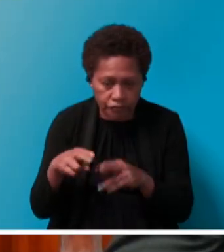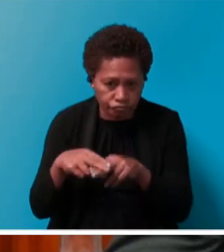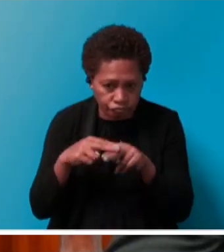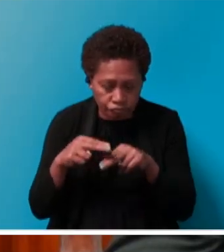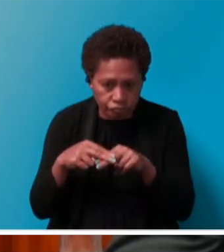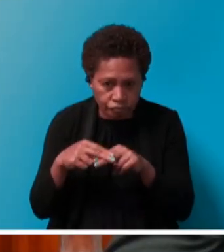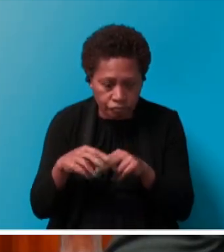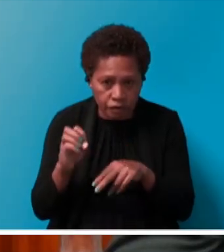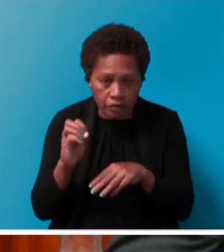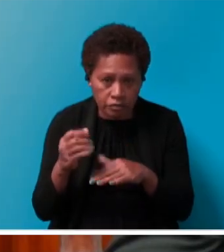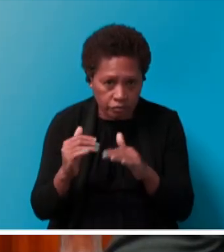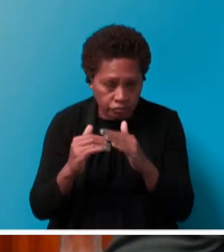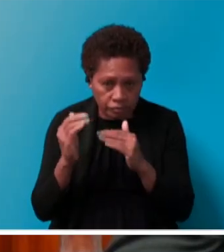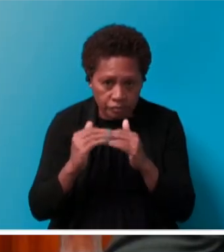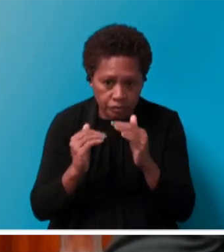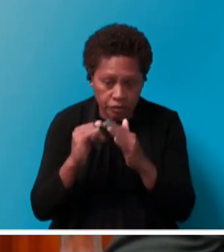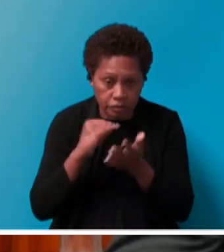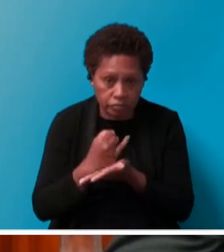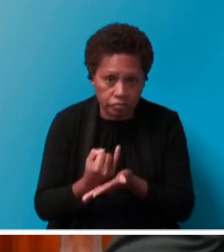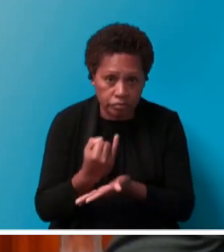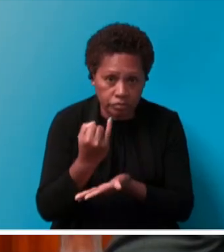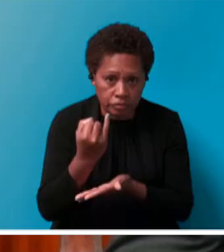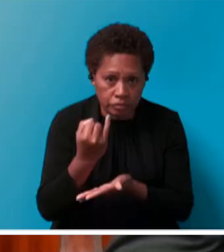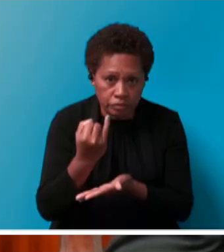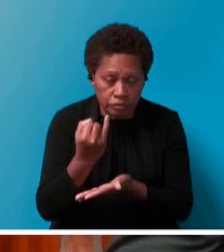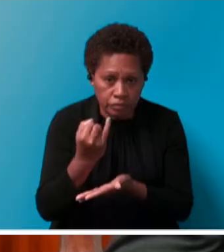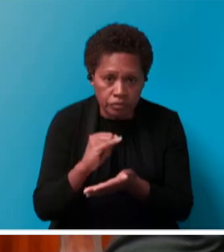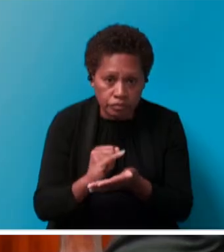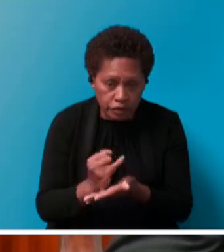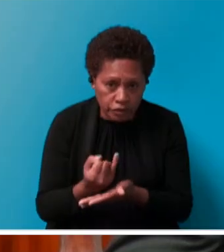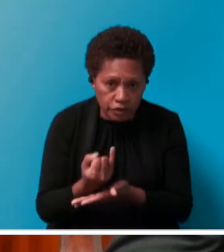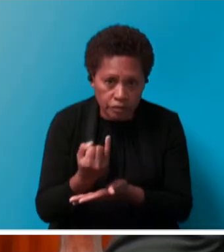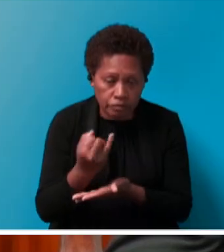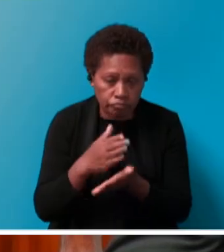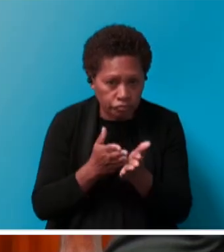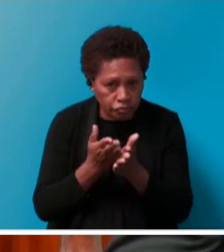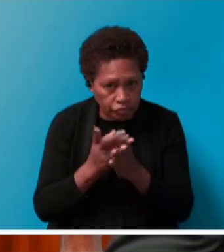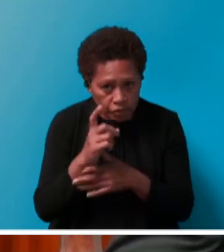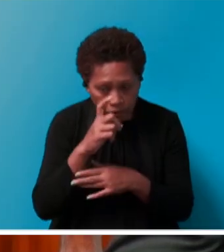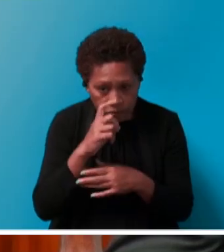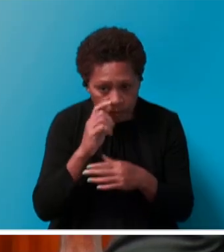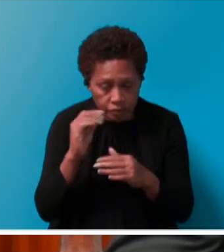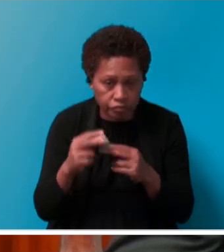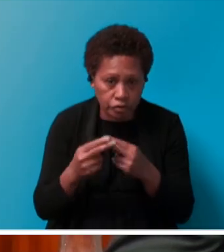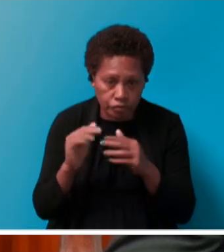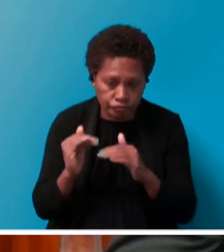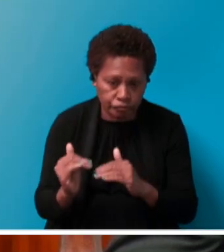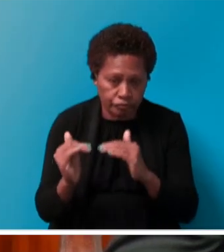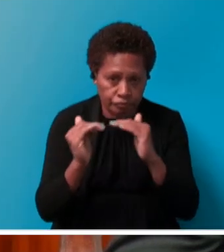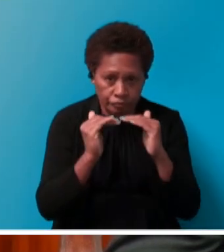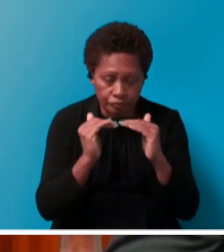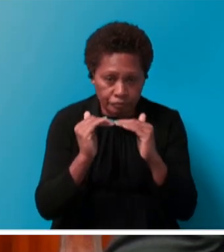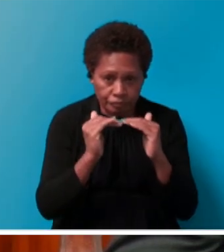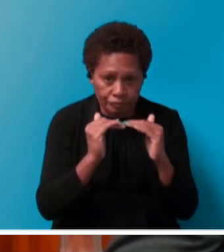the institutions that protect these treasures, institutions that serve our people with fairness, efficiency, and